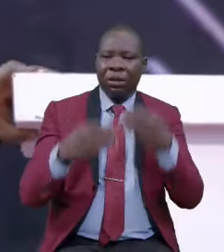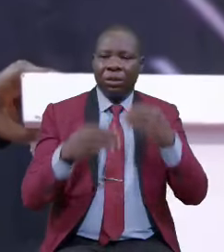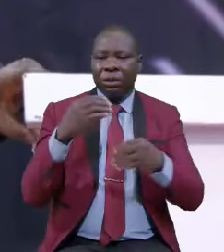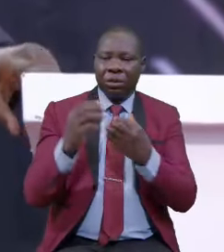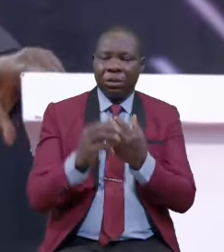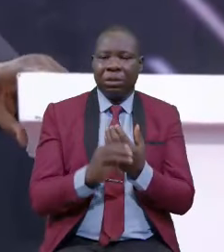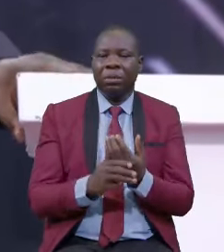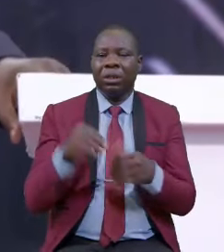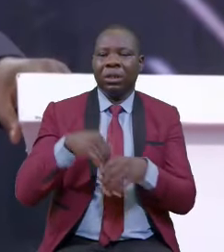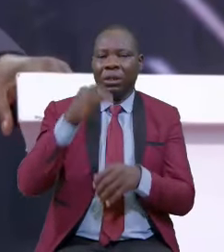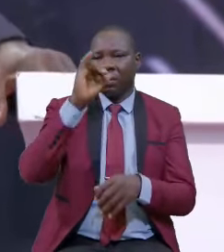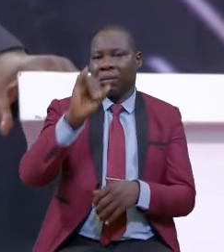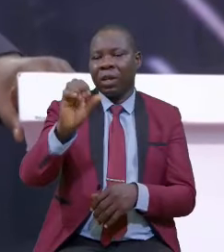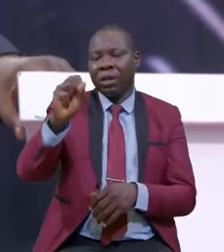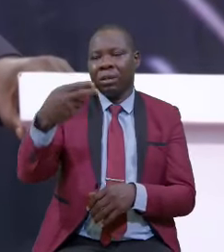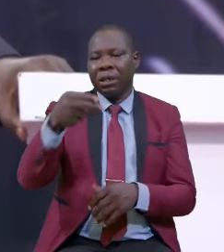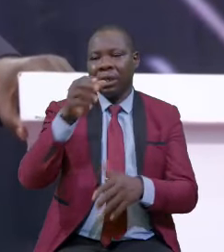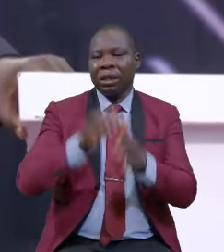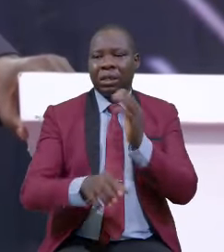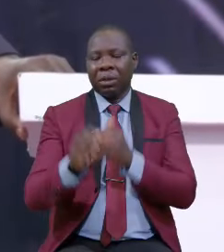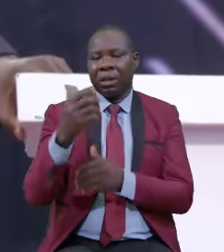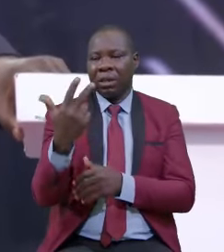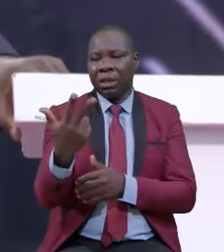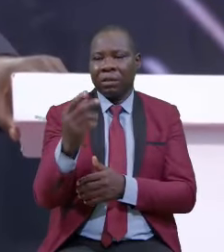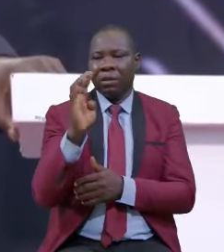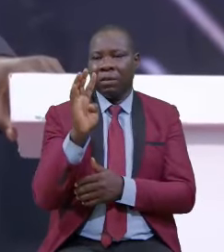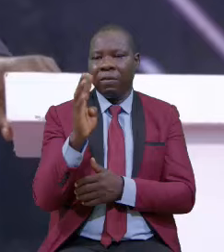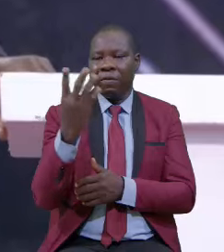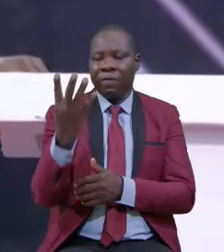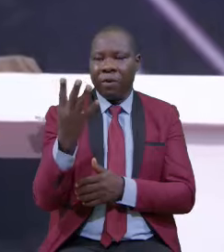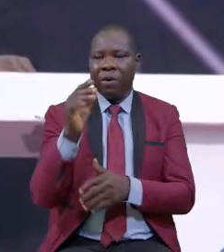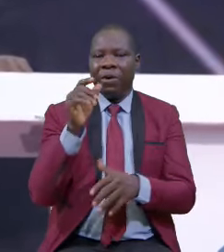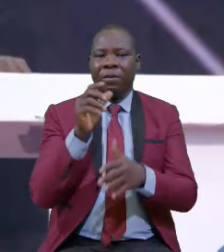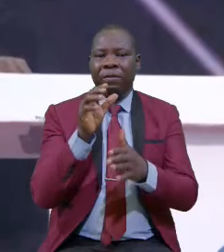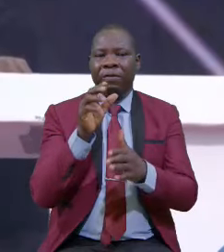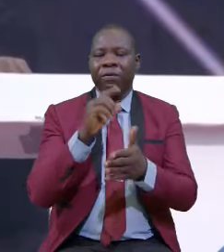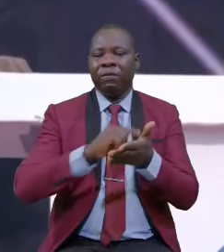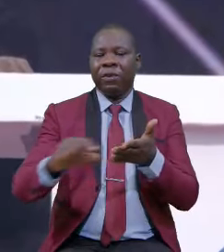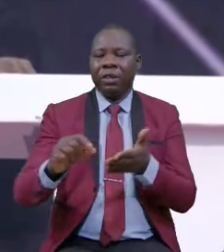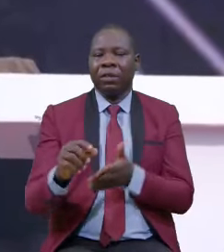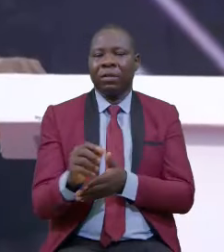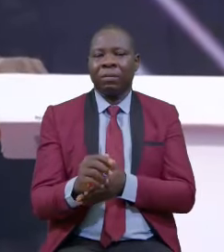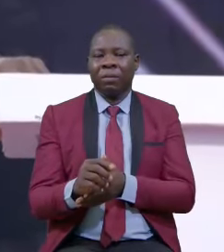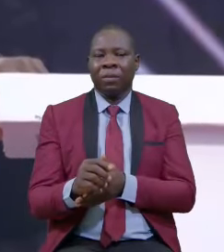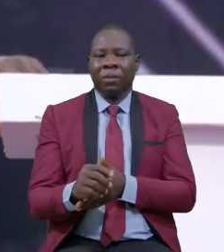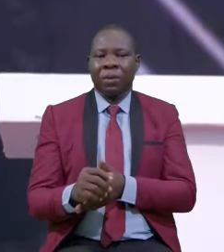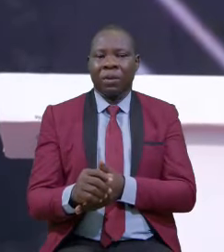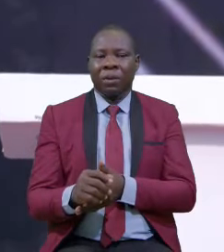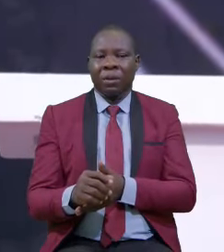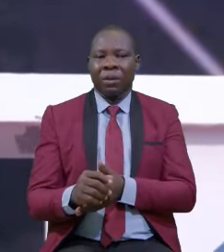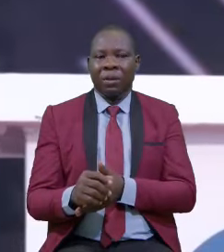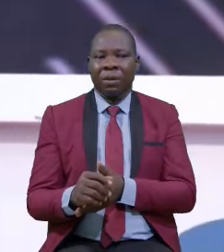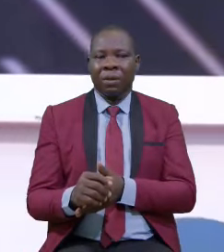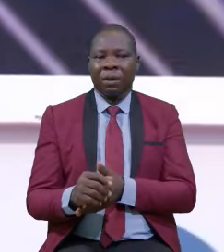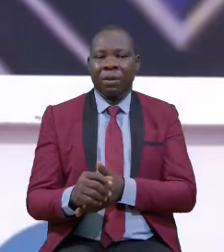Isaiah chapter 34, verse 16. Seek ye out The book of the Lord. Seek it